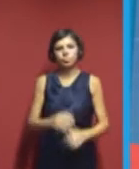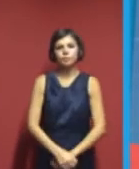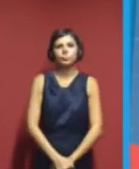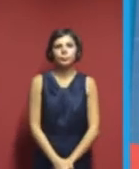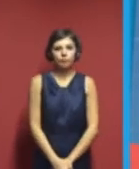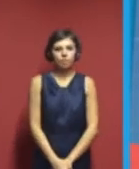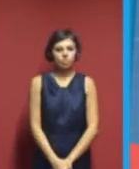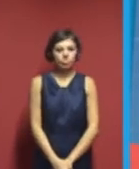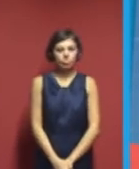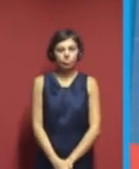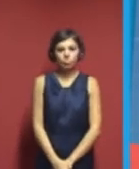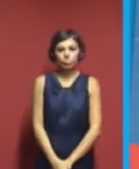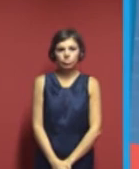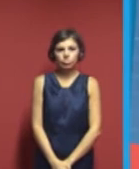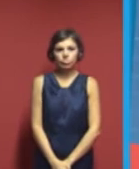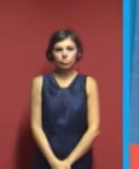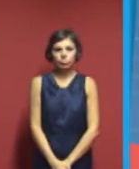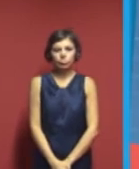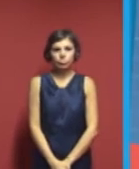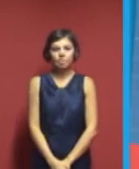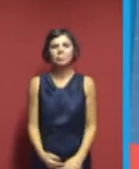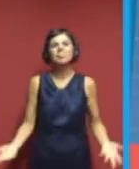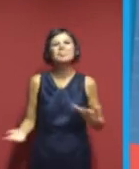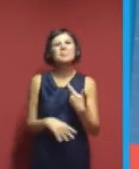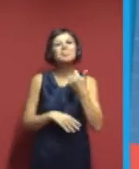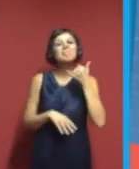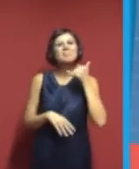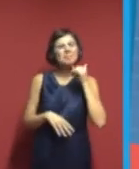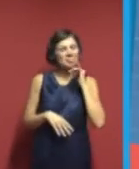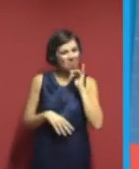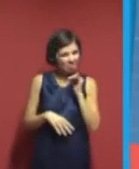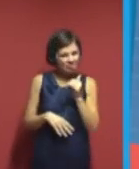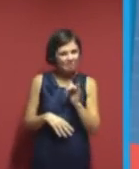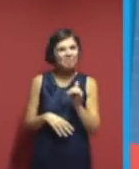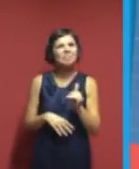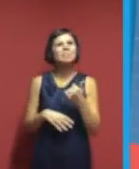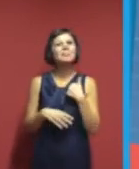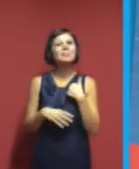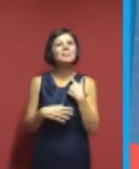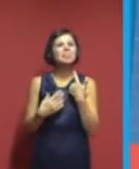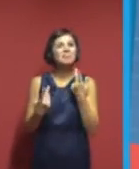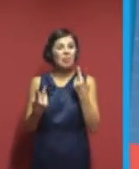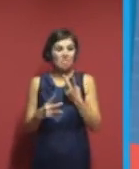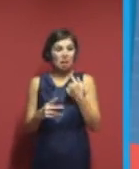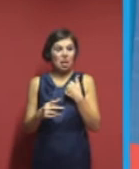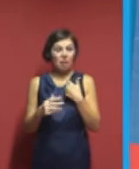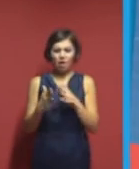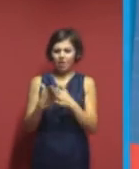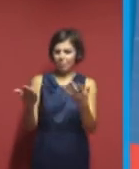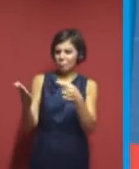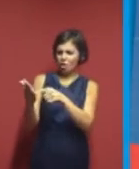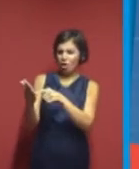Green to go, yes. So this would be me. Along with writing for Wired magazine, I wrote for Make magazine for a